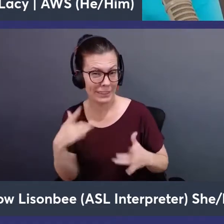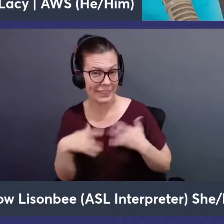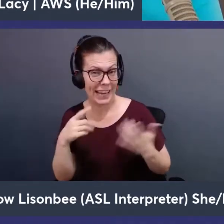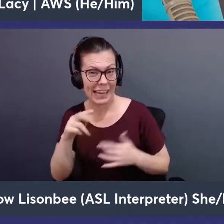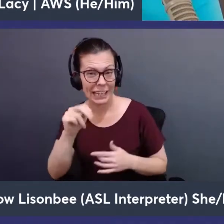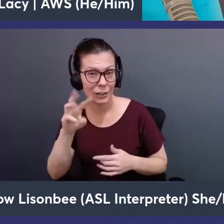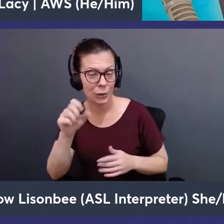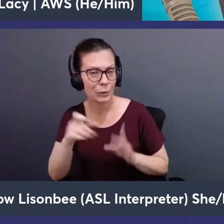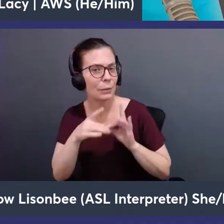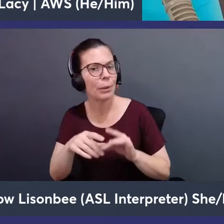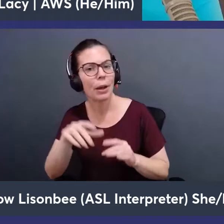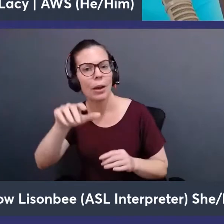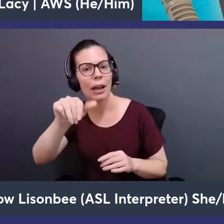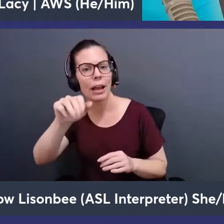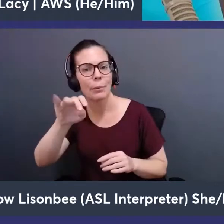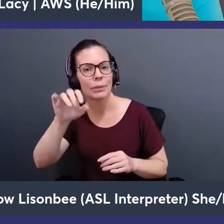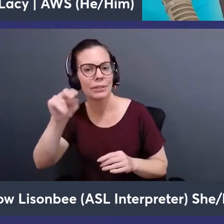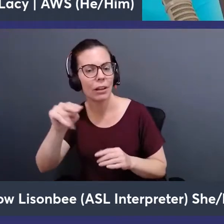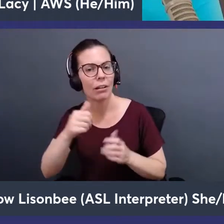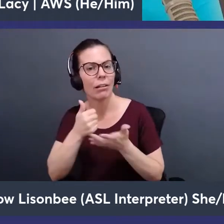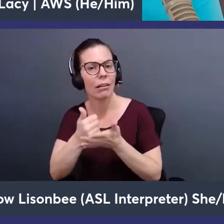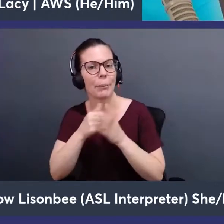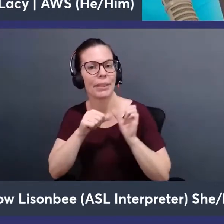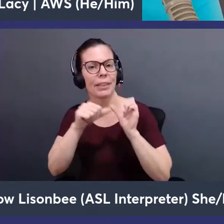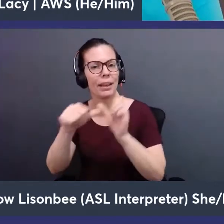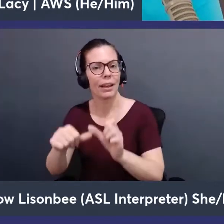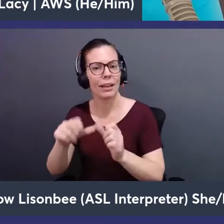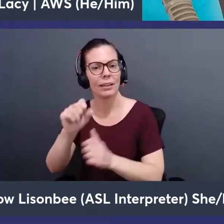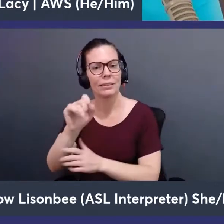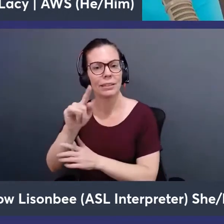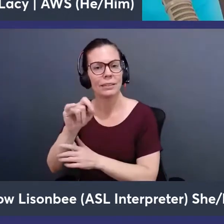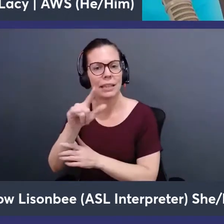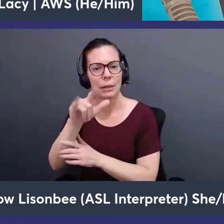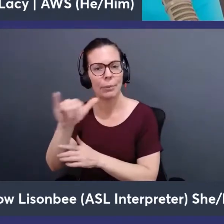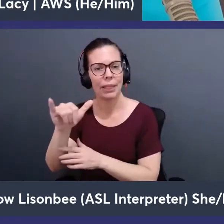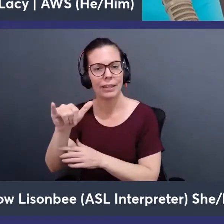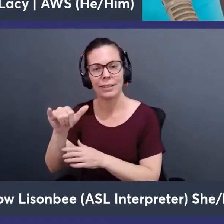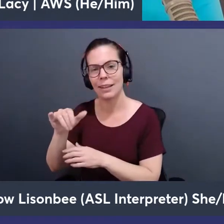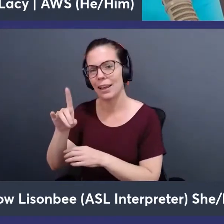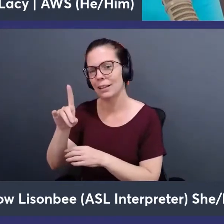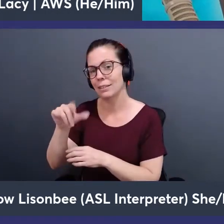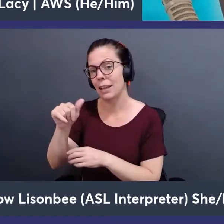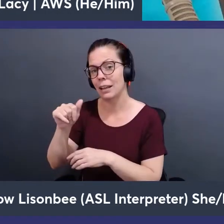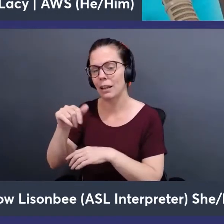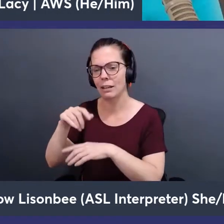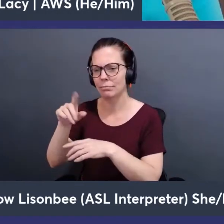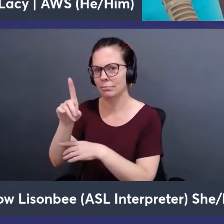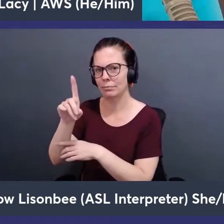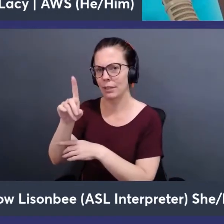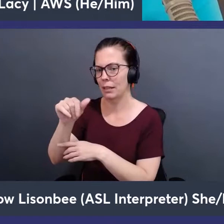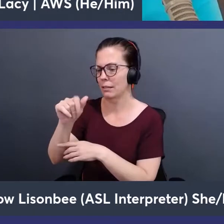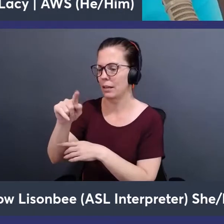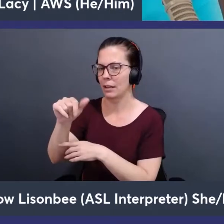about how Amazon is making sustainability data available. Can you tell me some more about that?